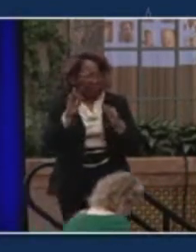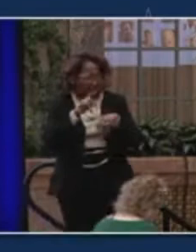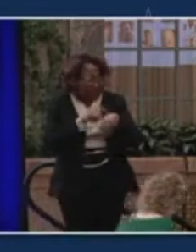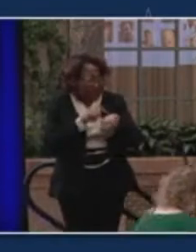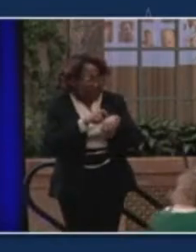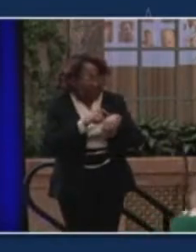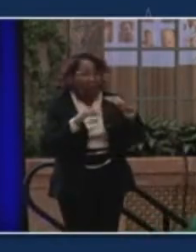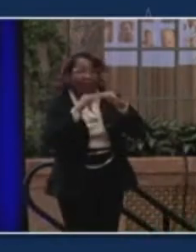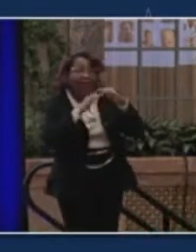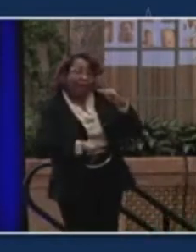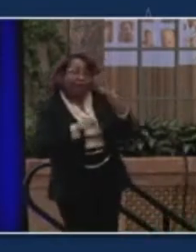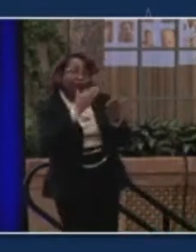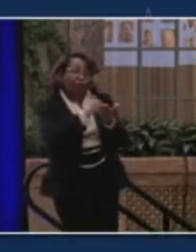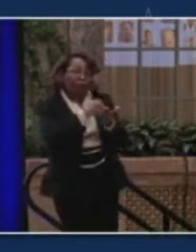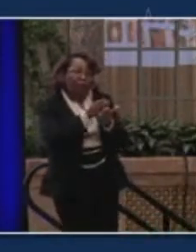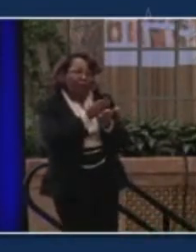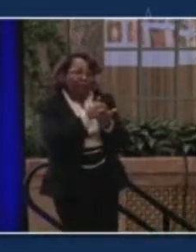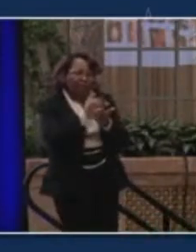and under budget.